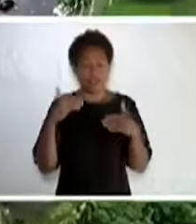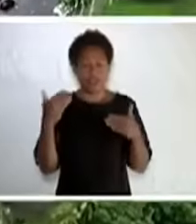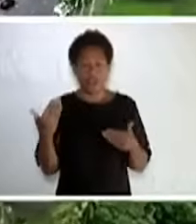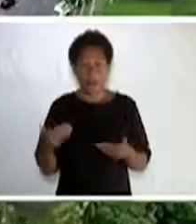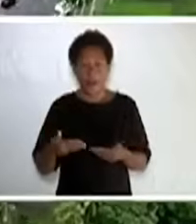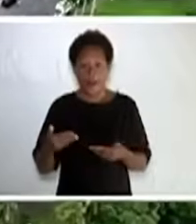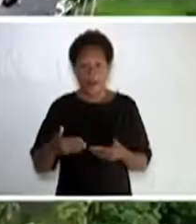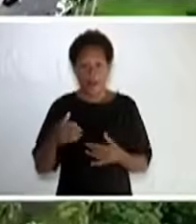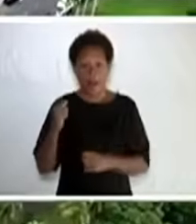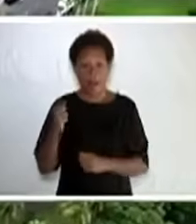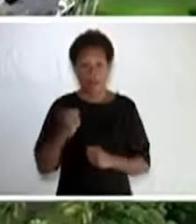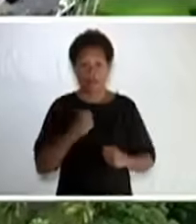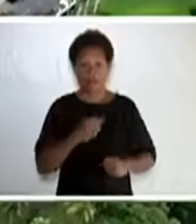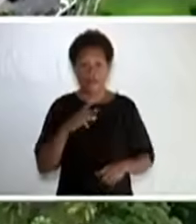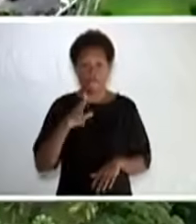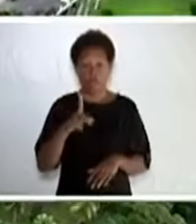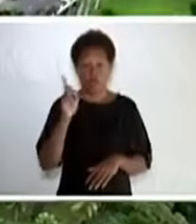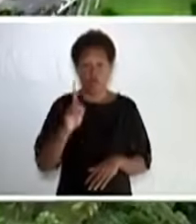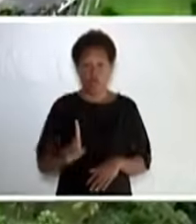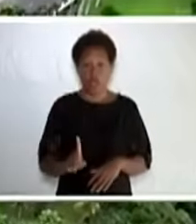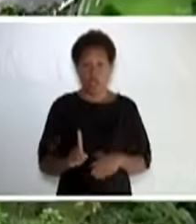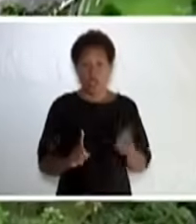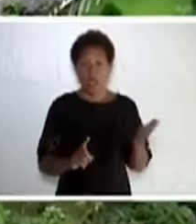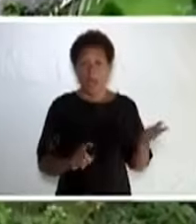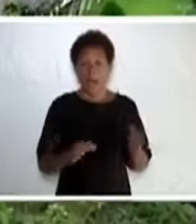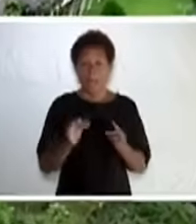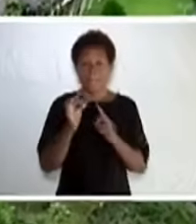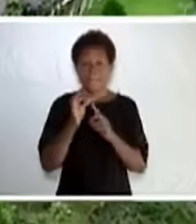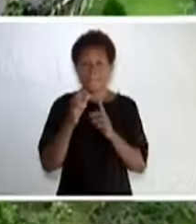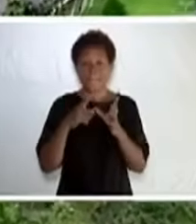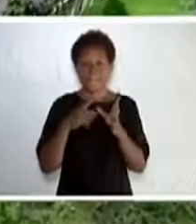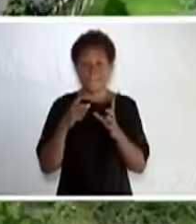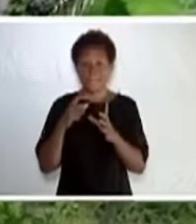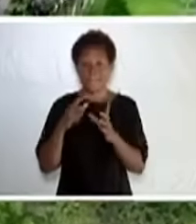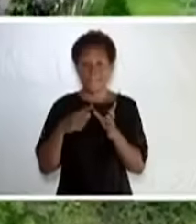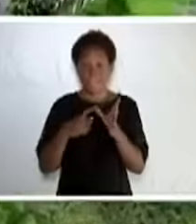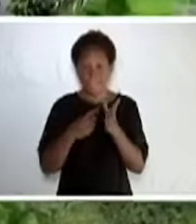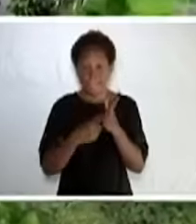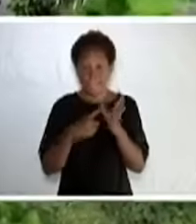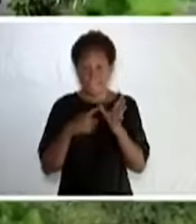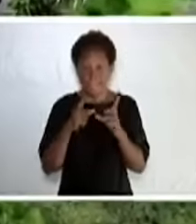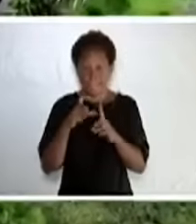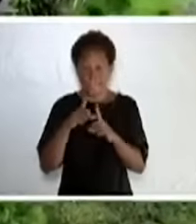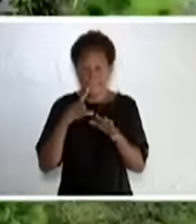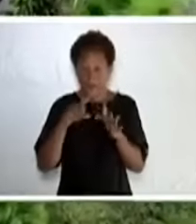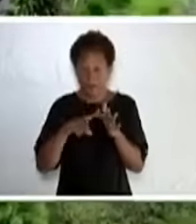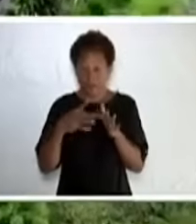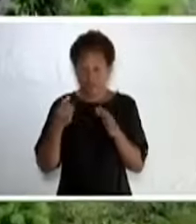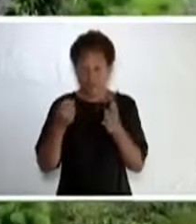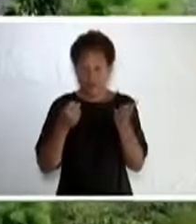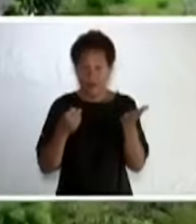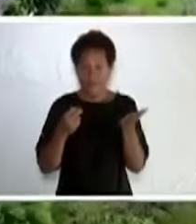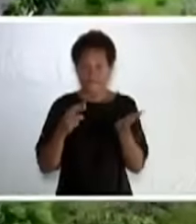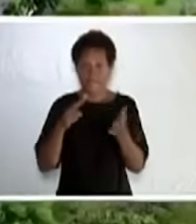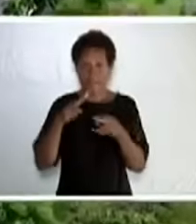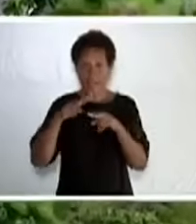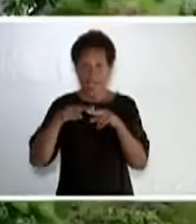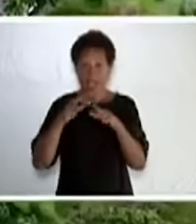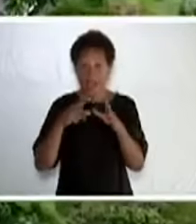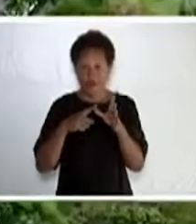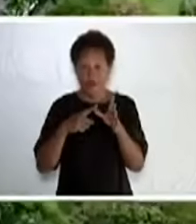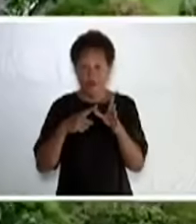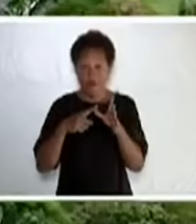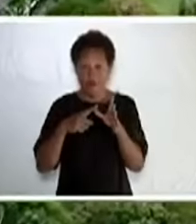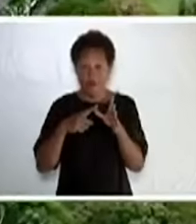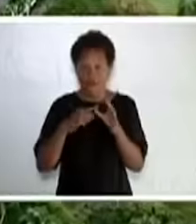to you the parade appointments for today. We have our parade commander, Lieutenant Colonel Pio Fabiano Varawa,